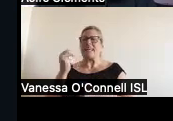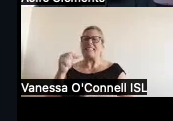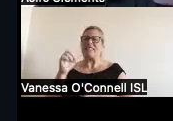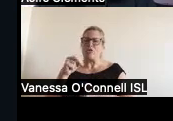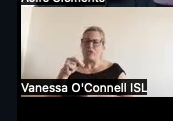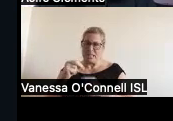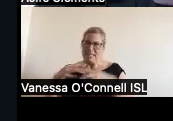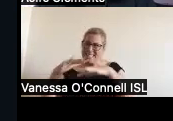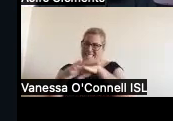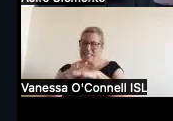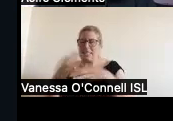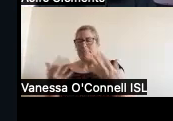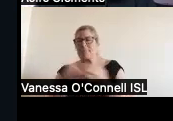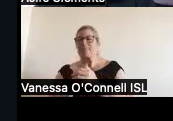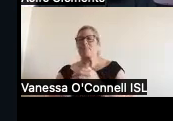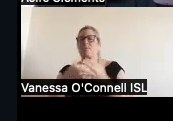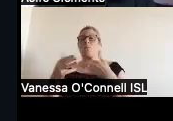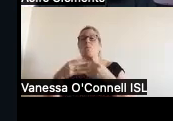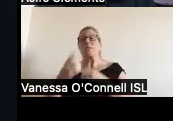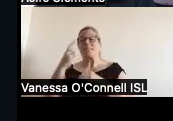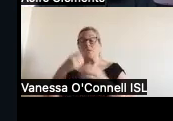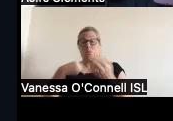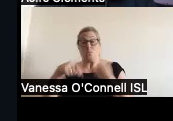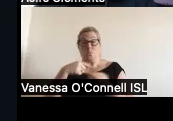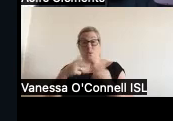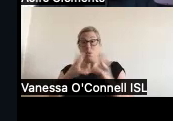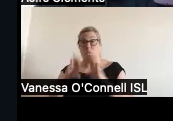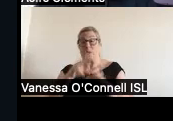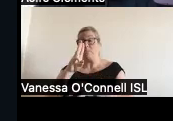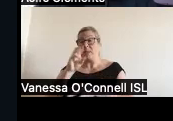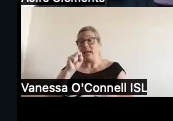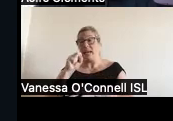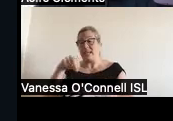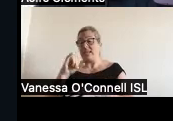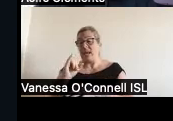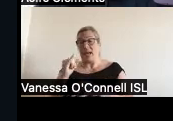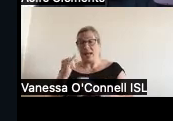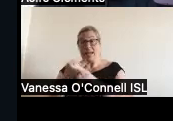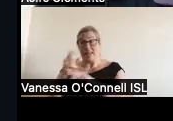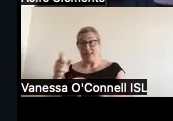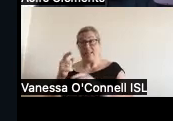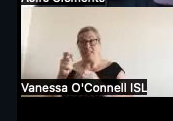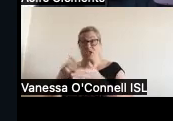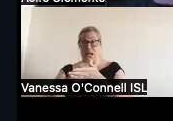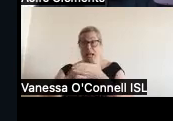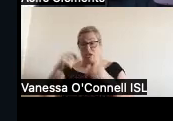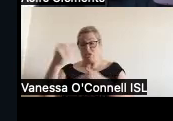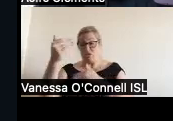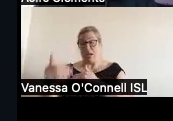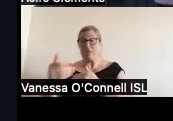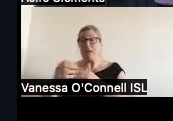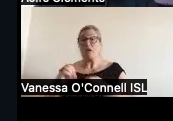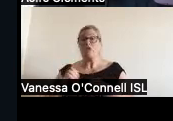for that is we've worked with the PSNI during this election and other women's groups in Northern Ireland to create a toolkit for